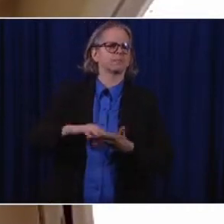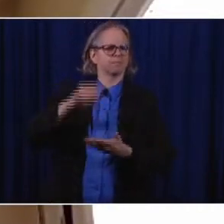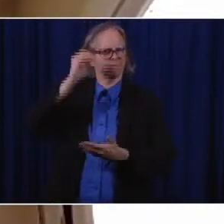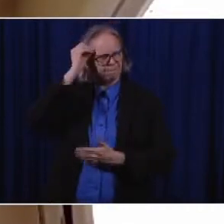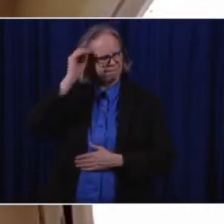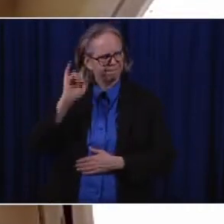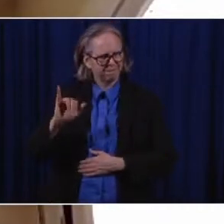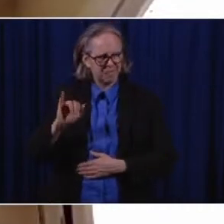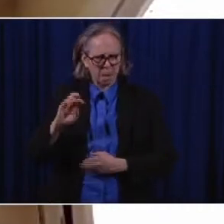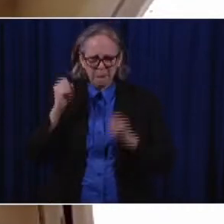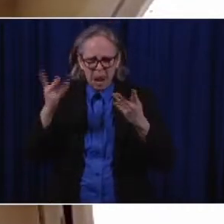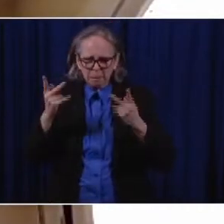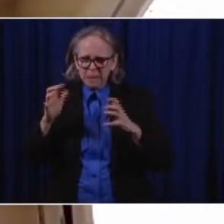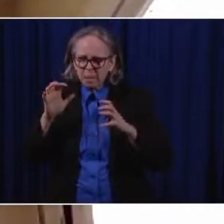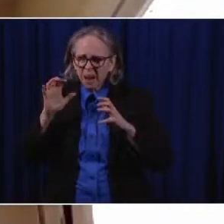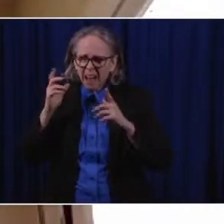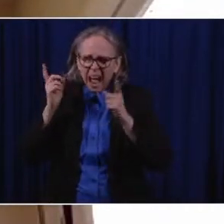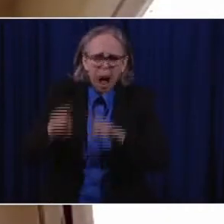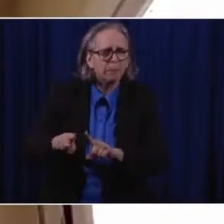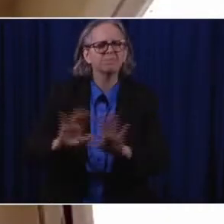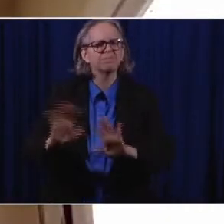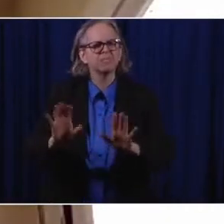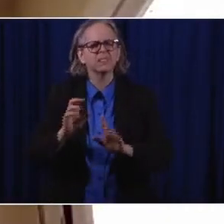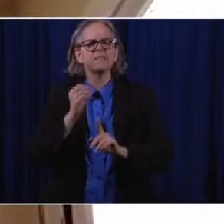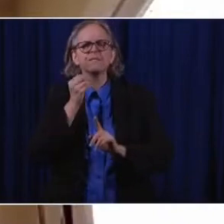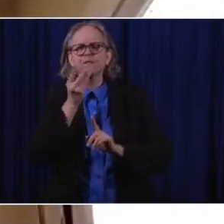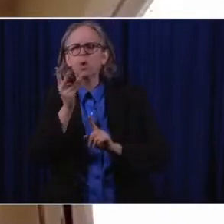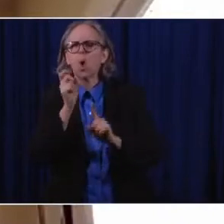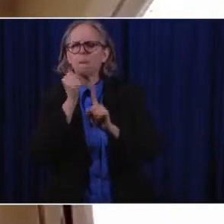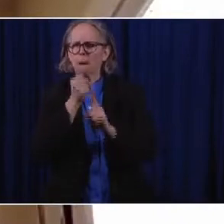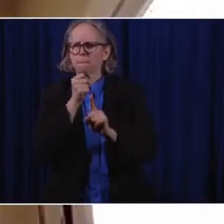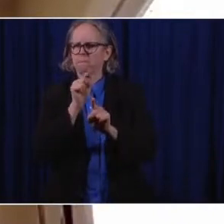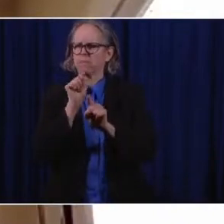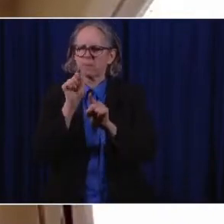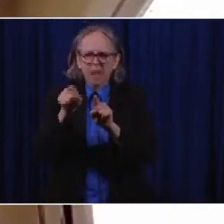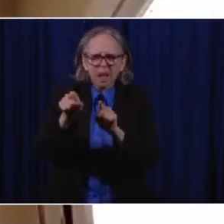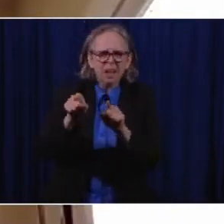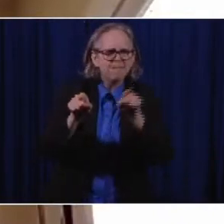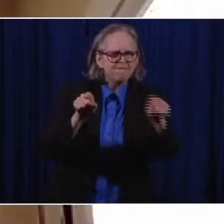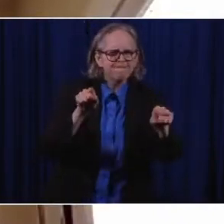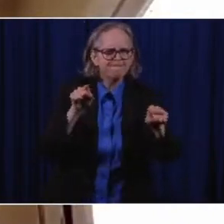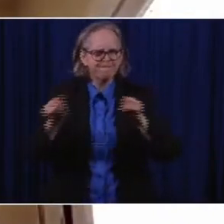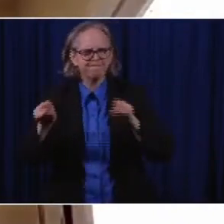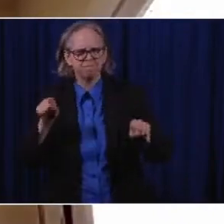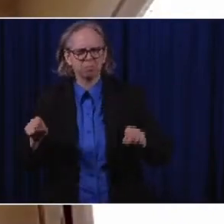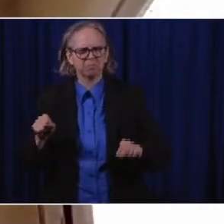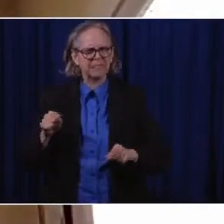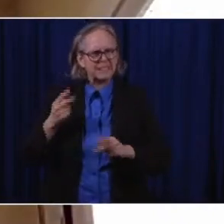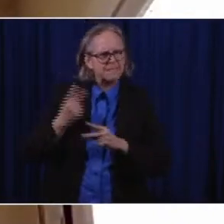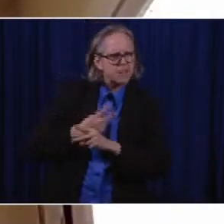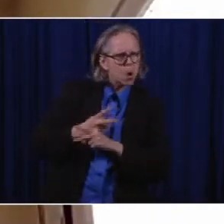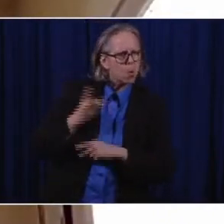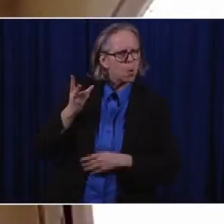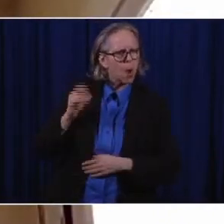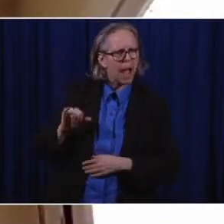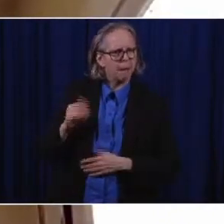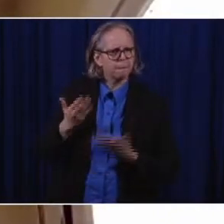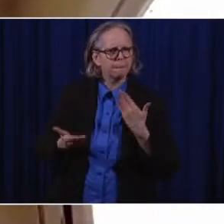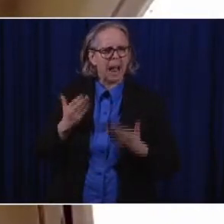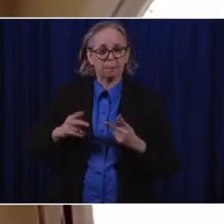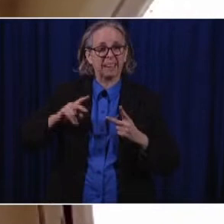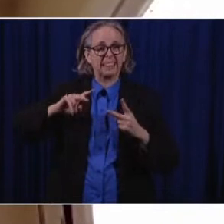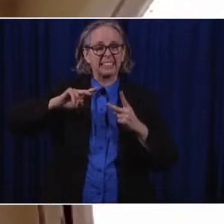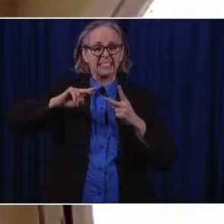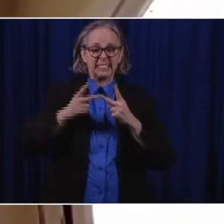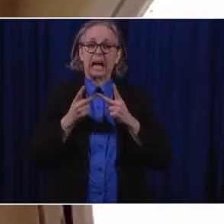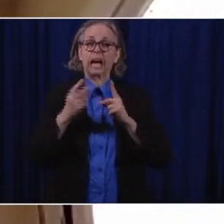and probably relates to people who are acquiring a second type, a mutated version of the virus, not the exact